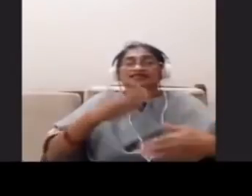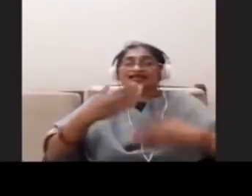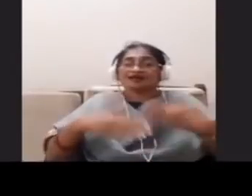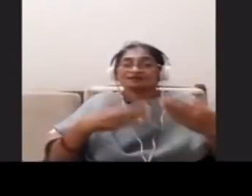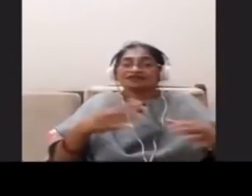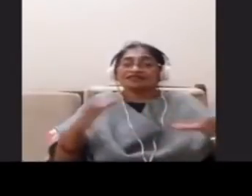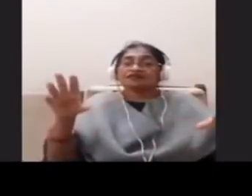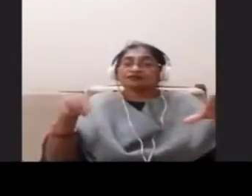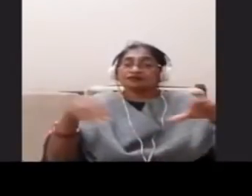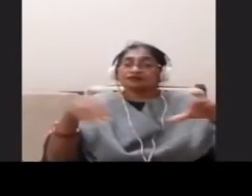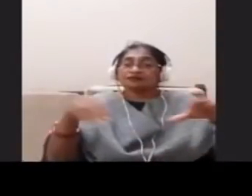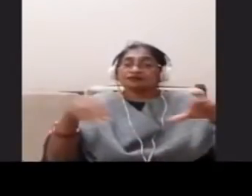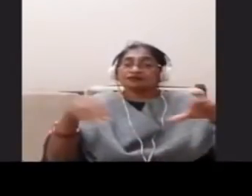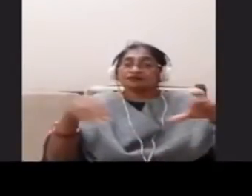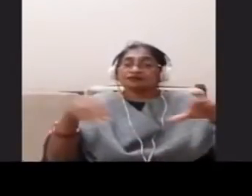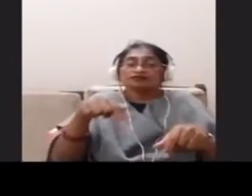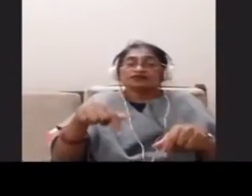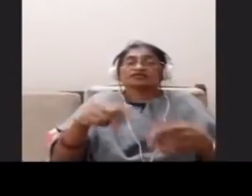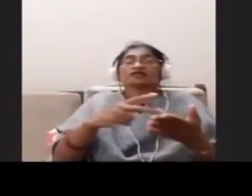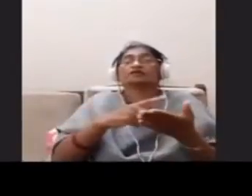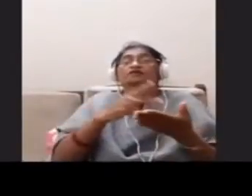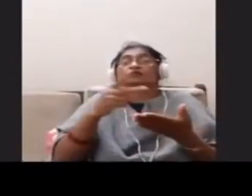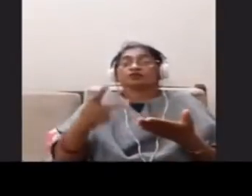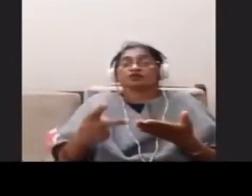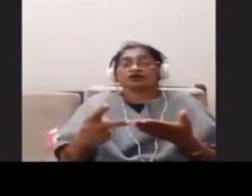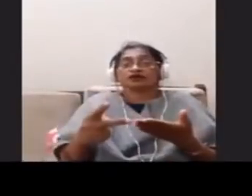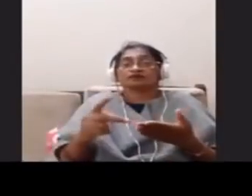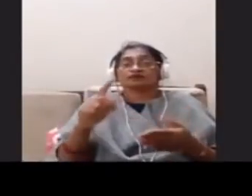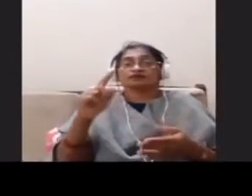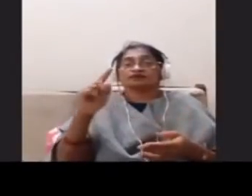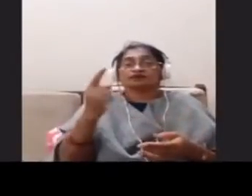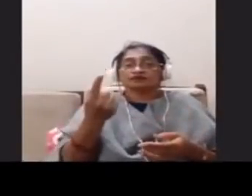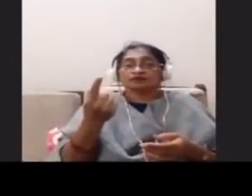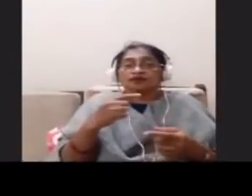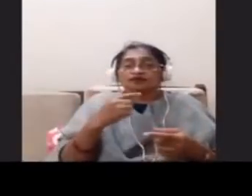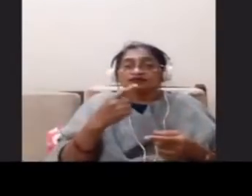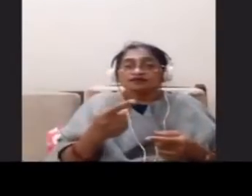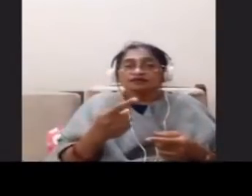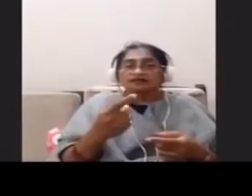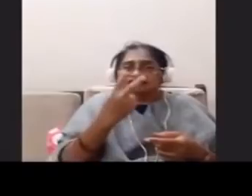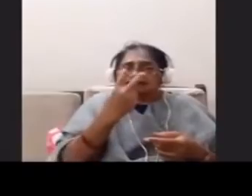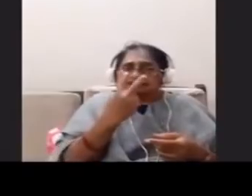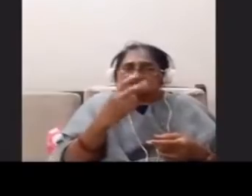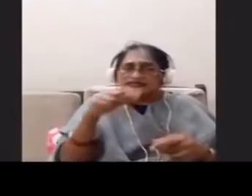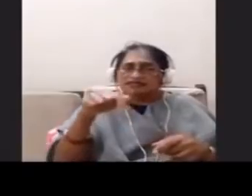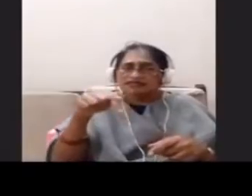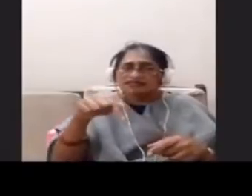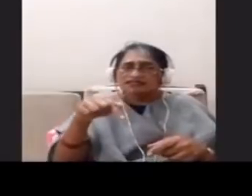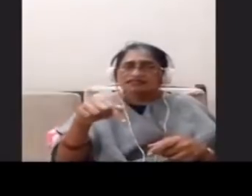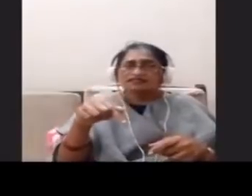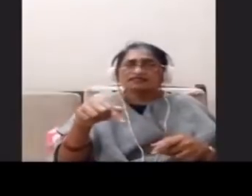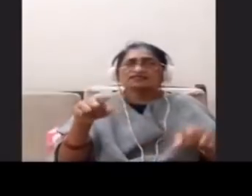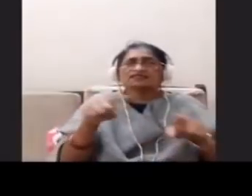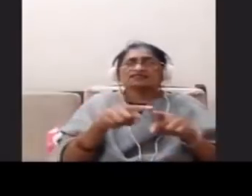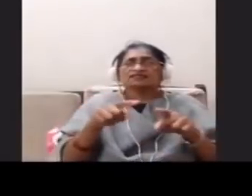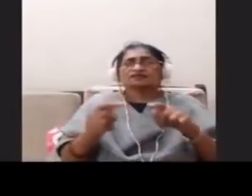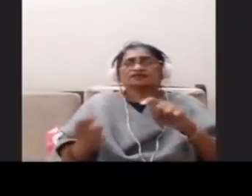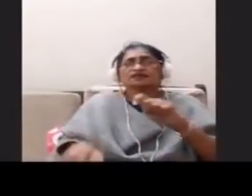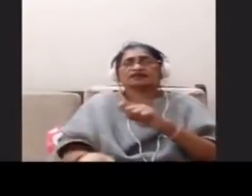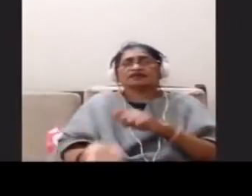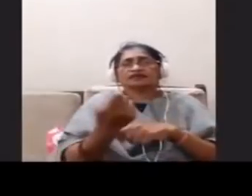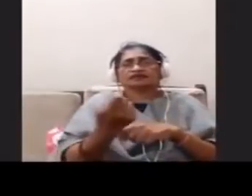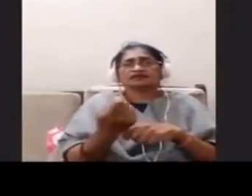of this because number one, I see this like cricket